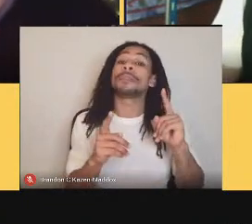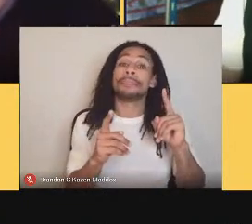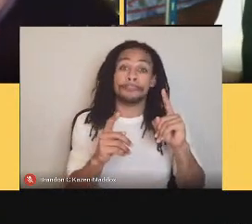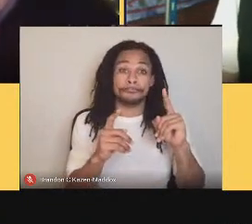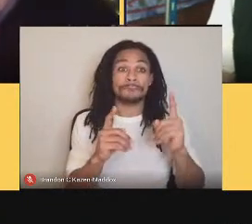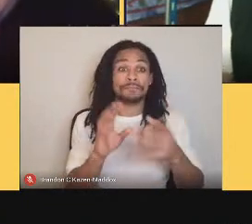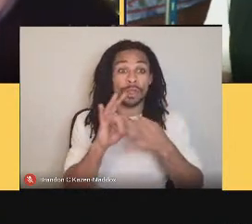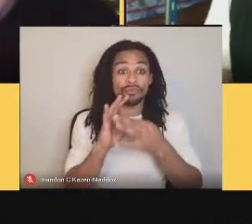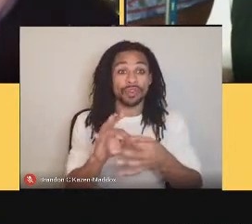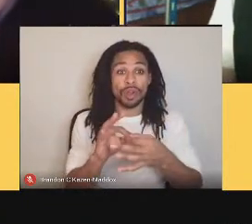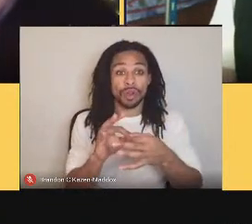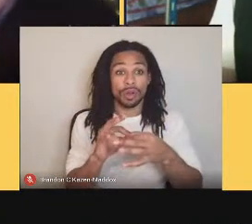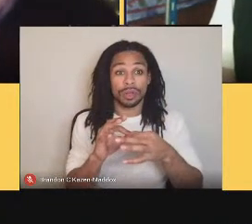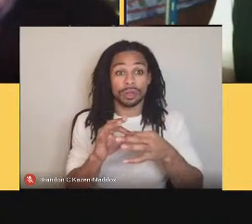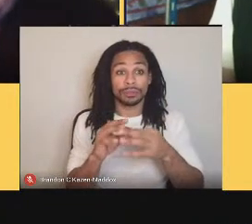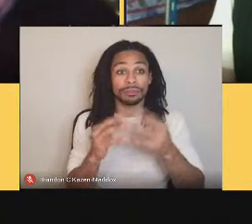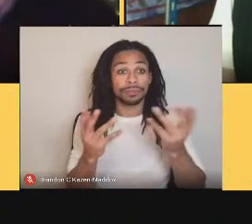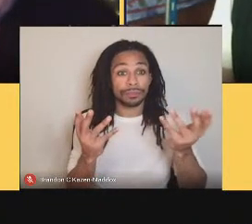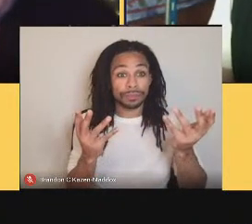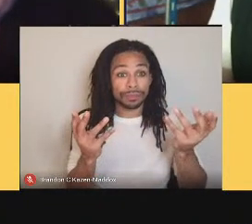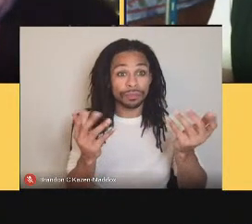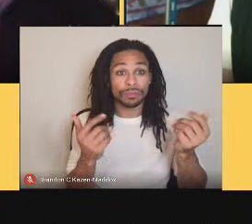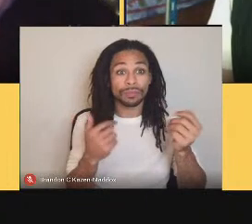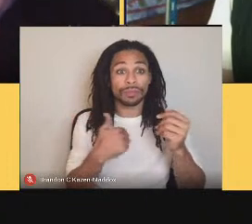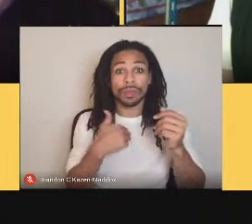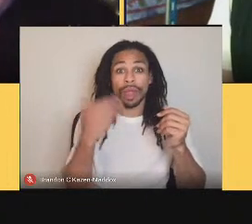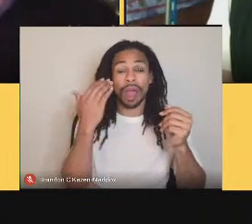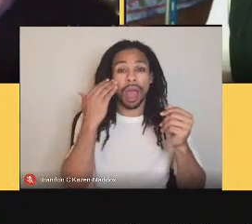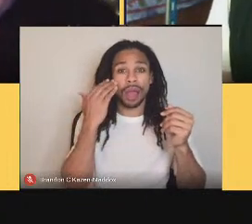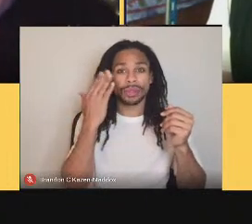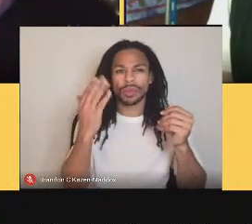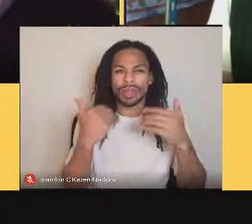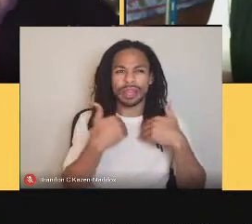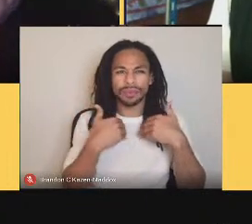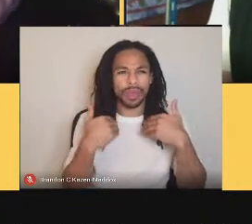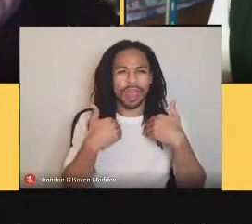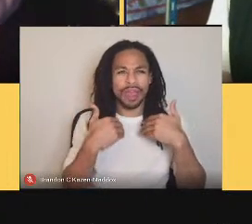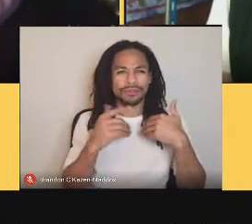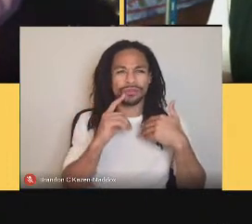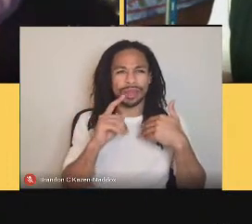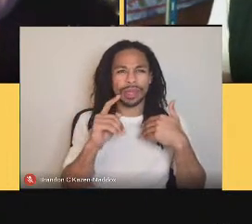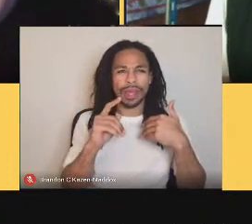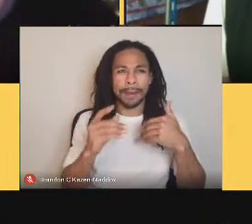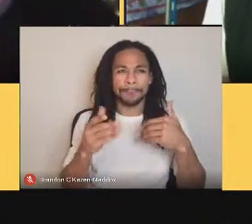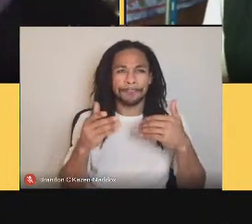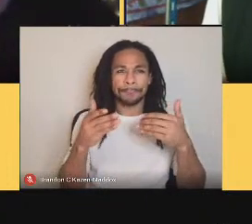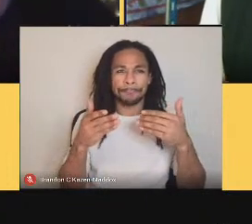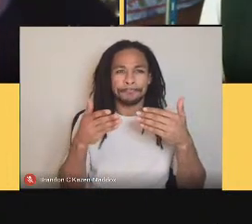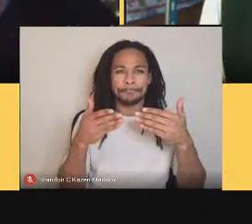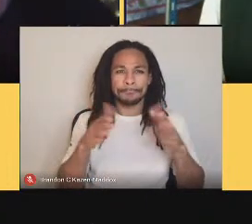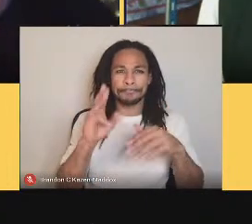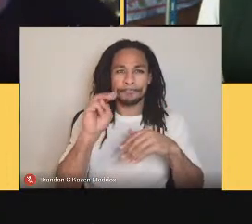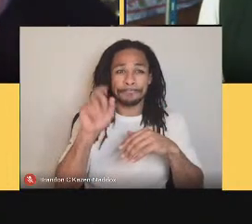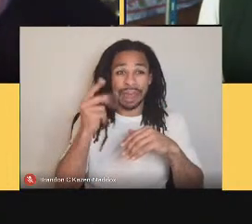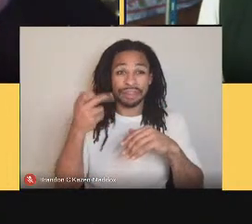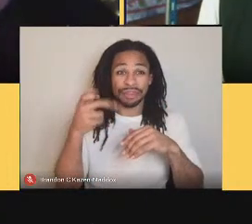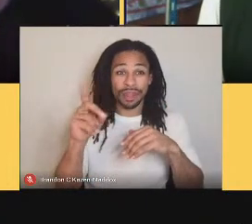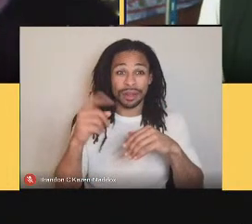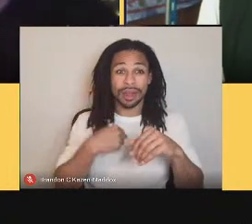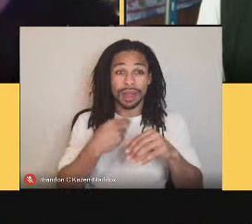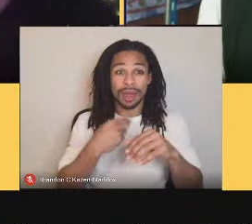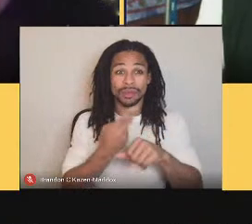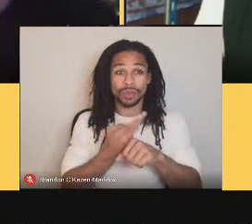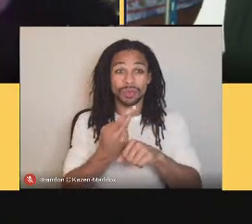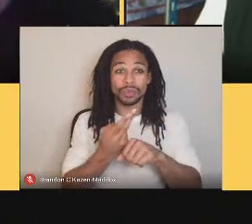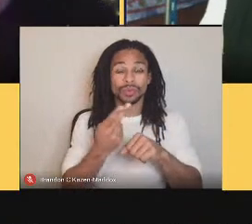kind of, I don't know if there's really a method that I can say that I use to train my ear to look out for these things.